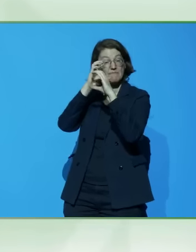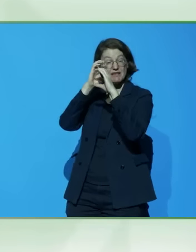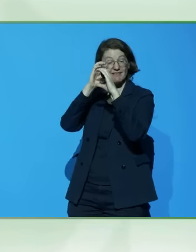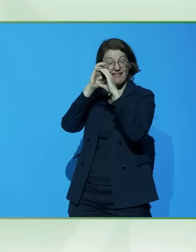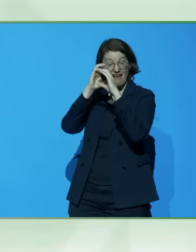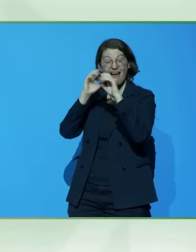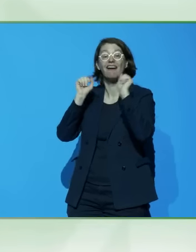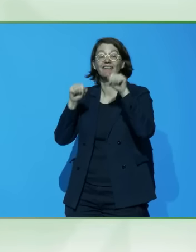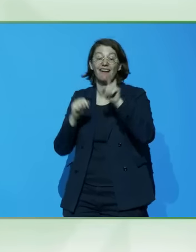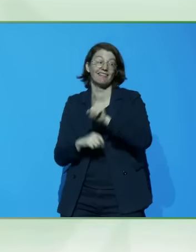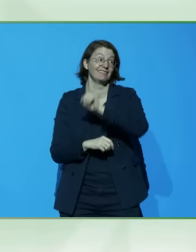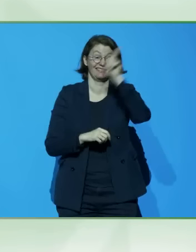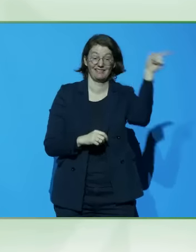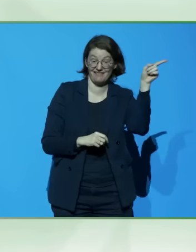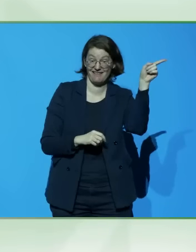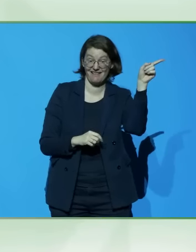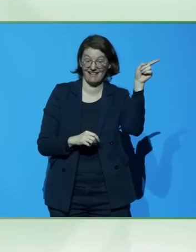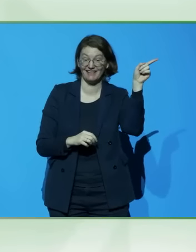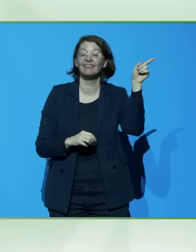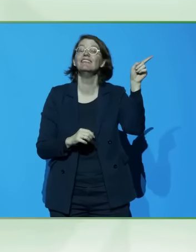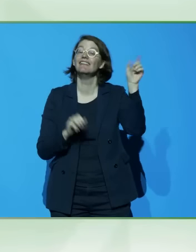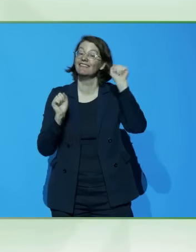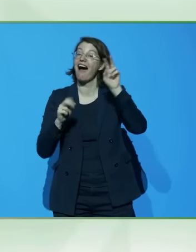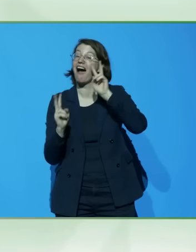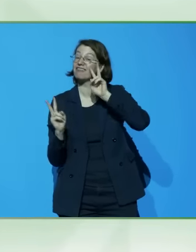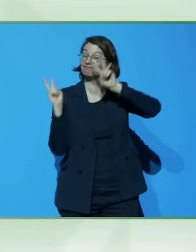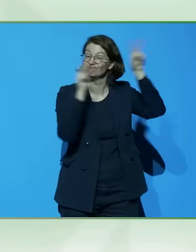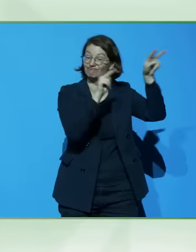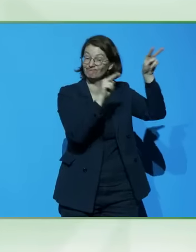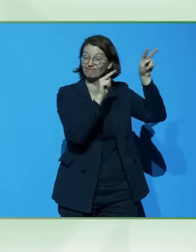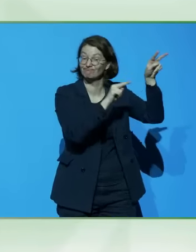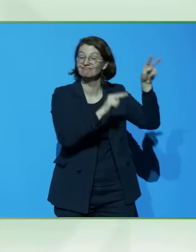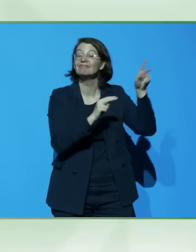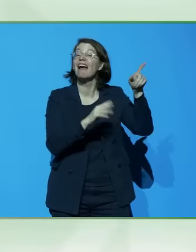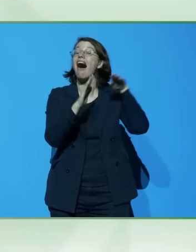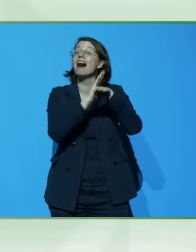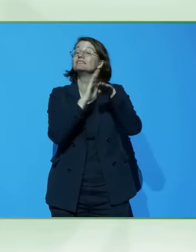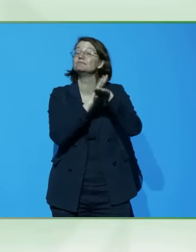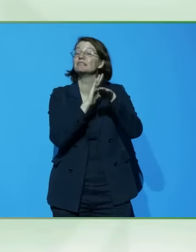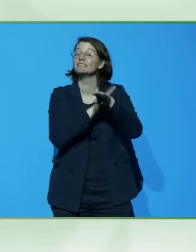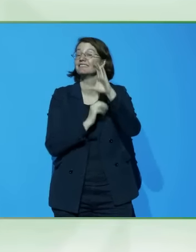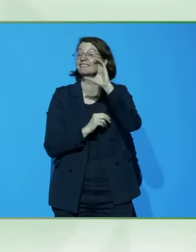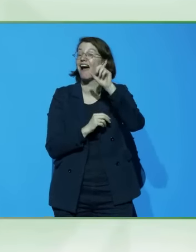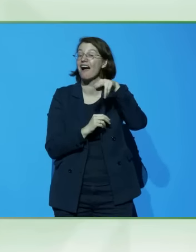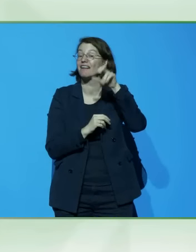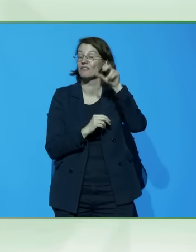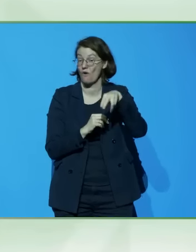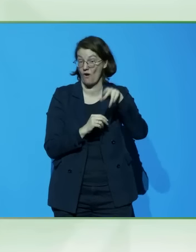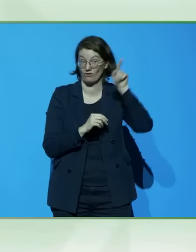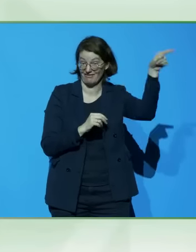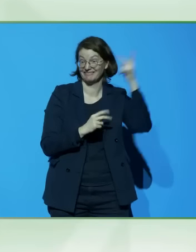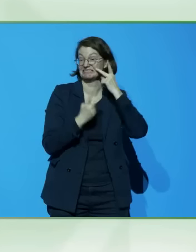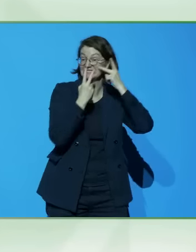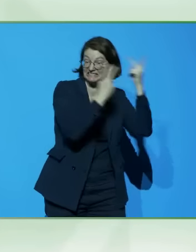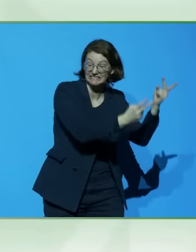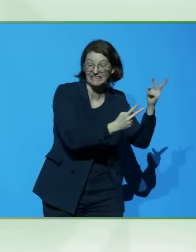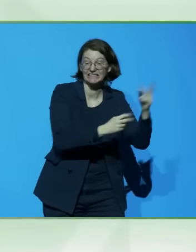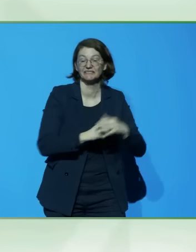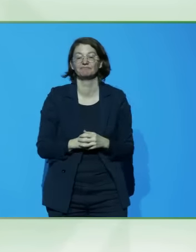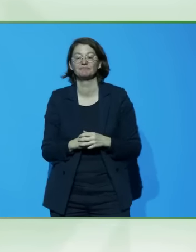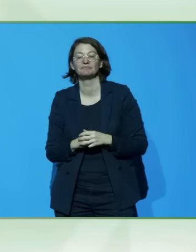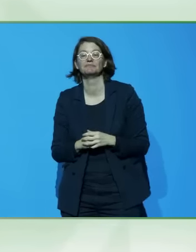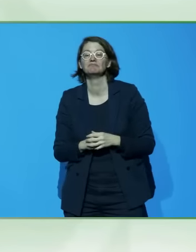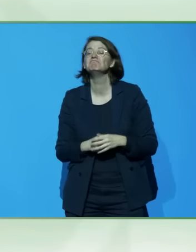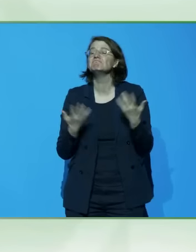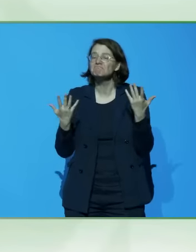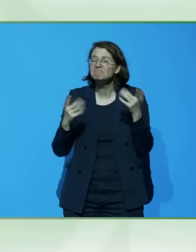and culture-centered sessions, including 7 standalone Zero Project Art Awardees, which will have sessions throughout the days. We